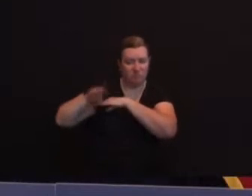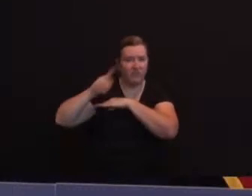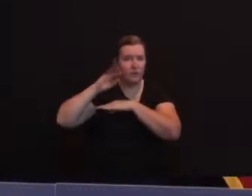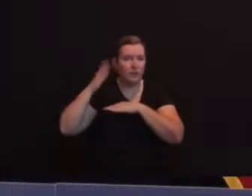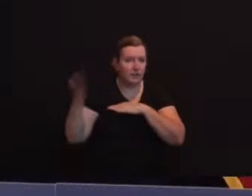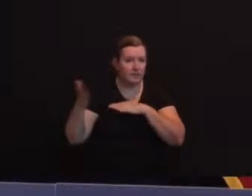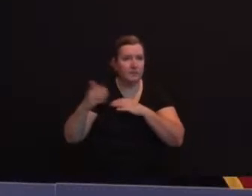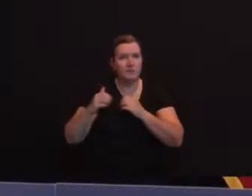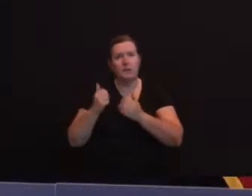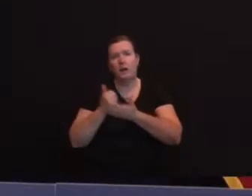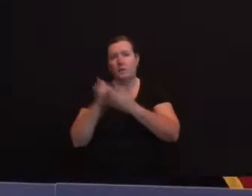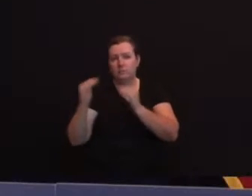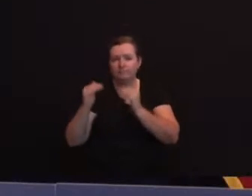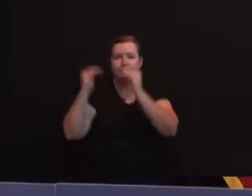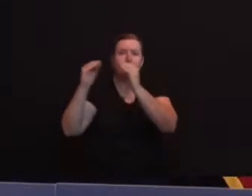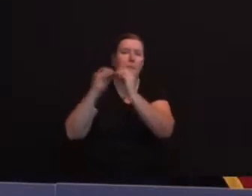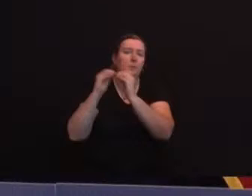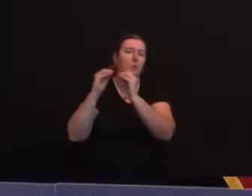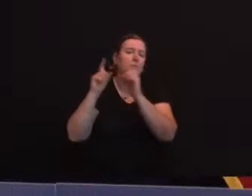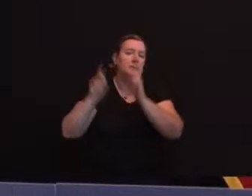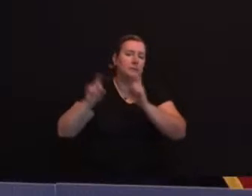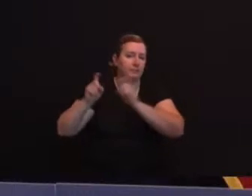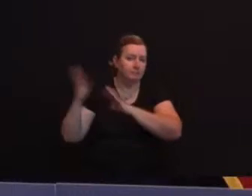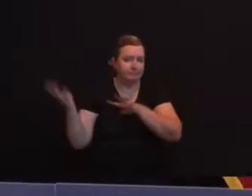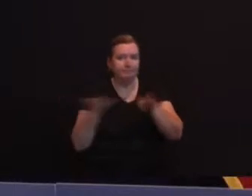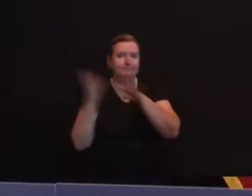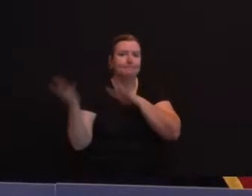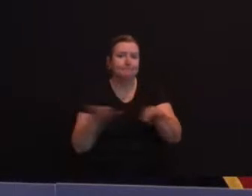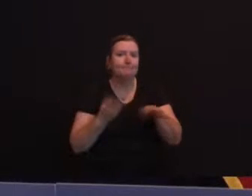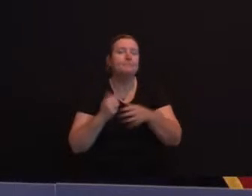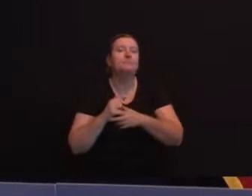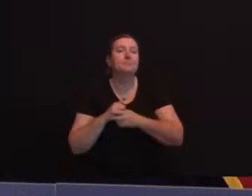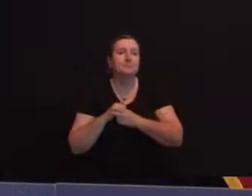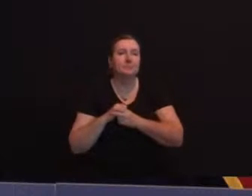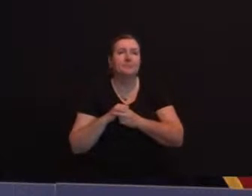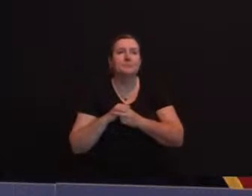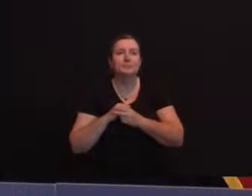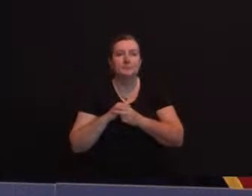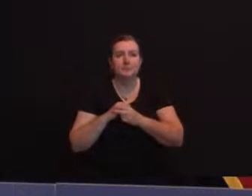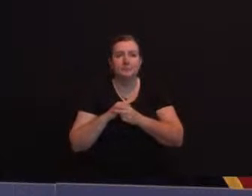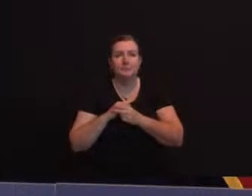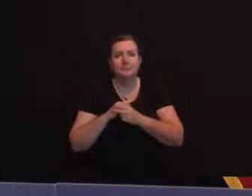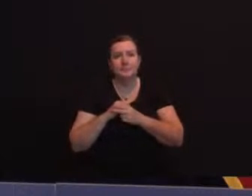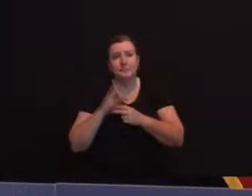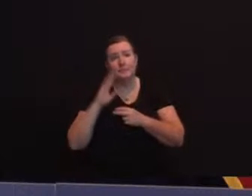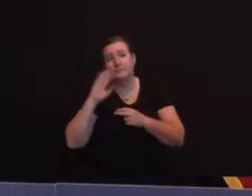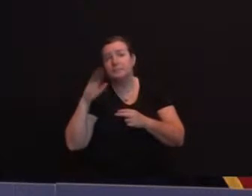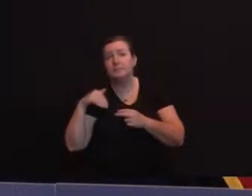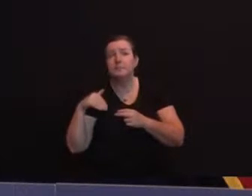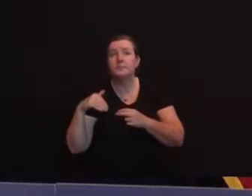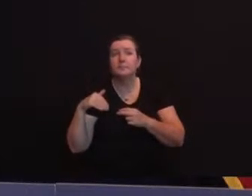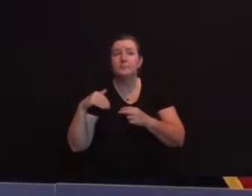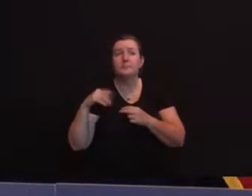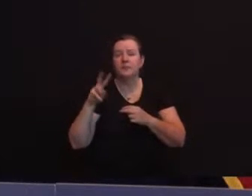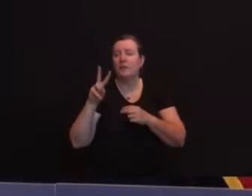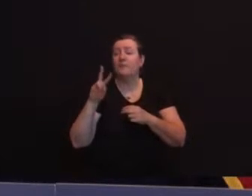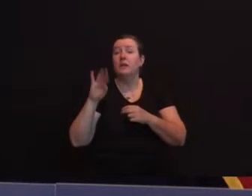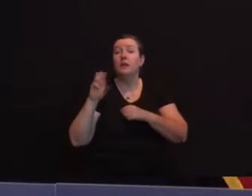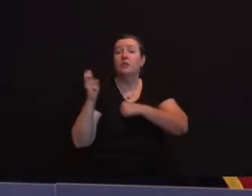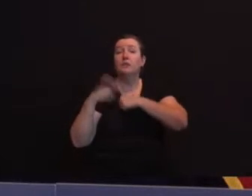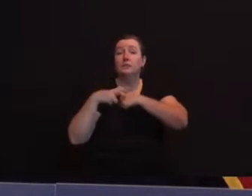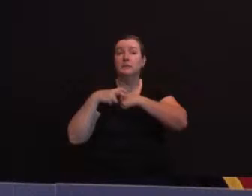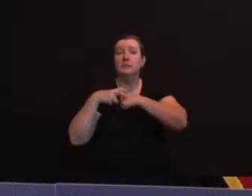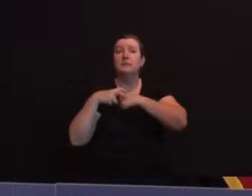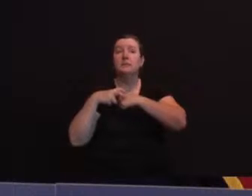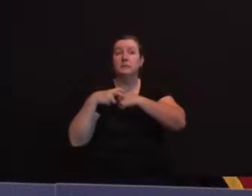testing. We know that the infections, the virus is coming in to